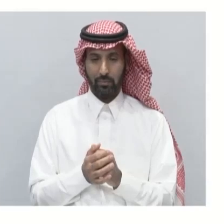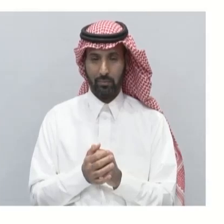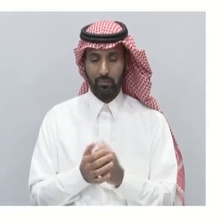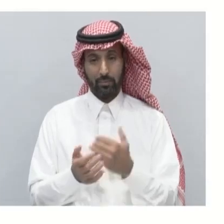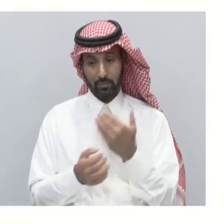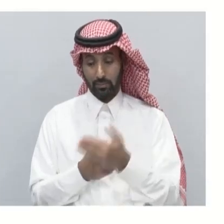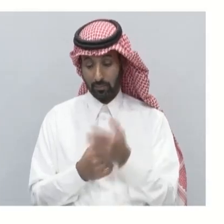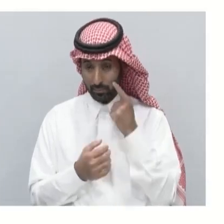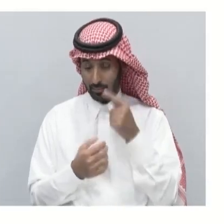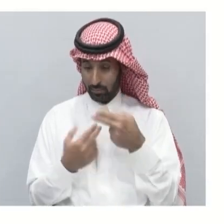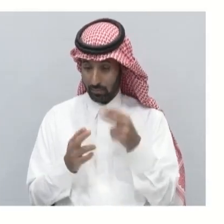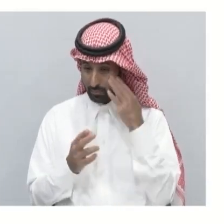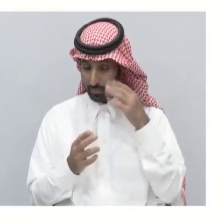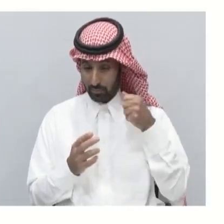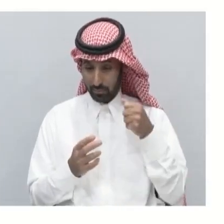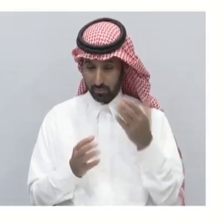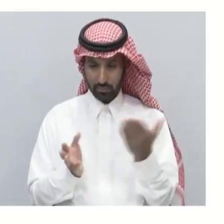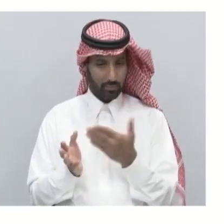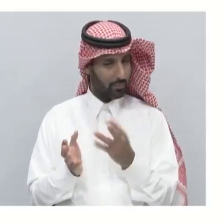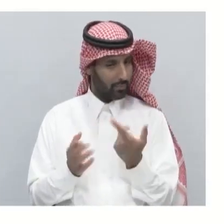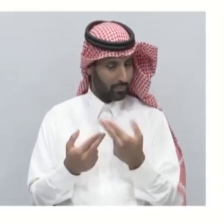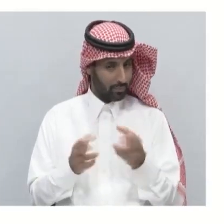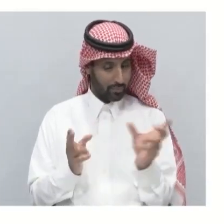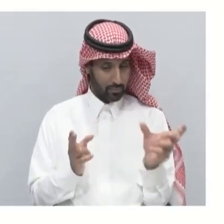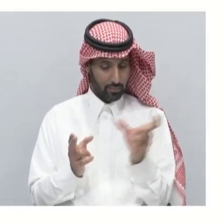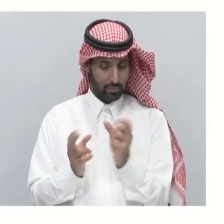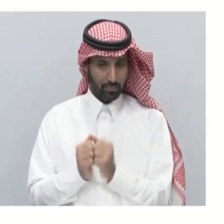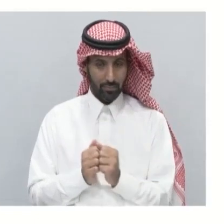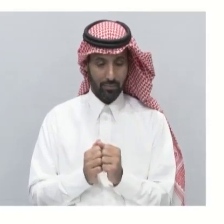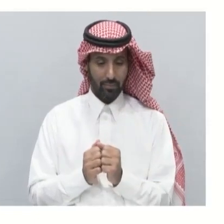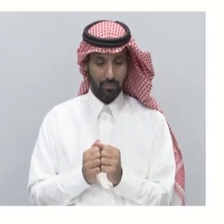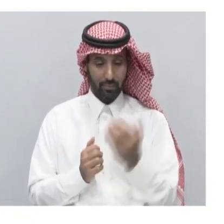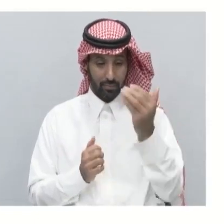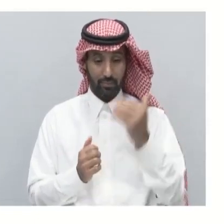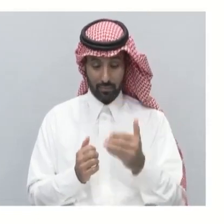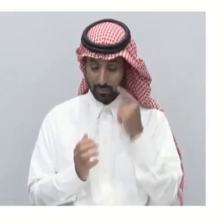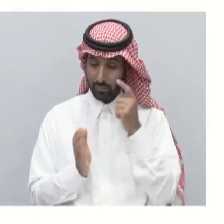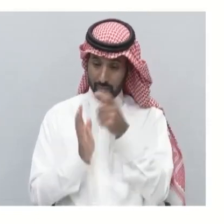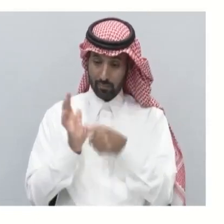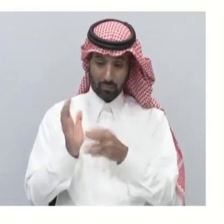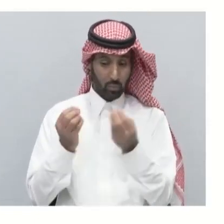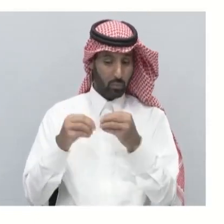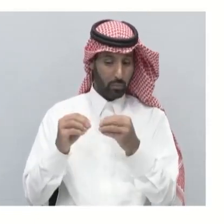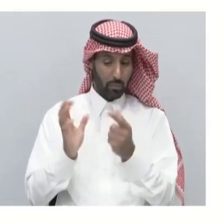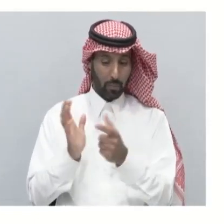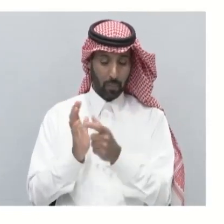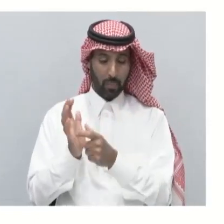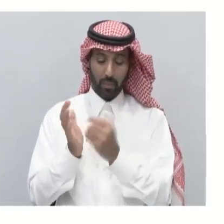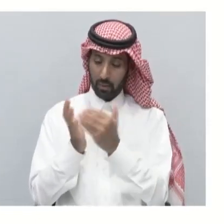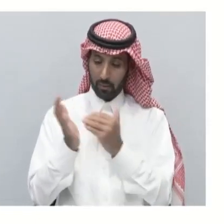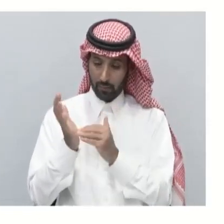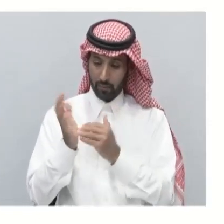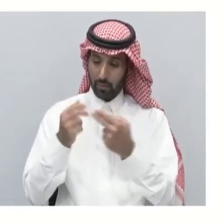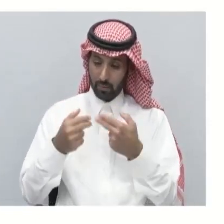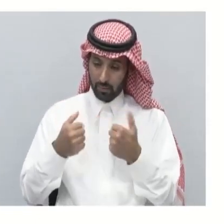now we will start with the greeting or opening lines, just like the same order. Then we will go to the email content and ended up with